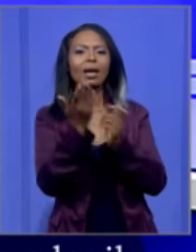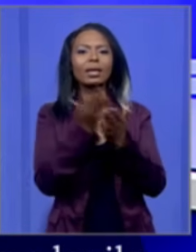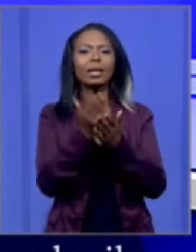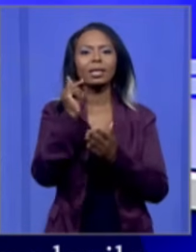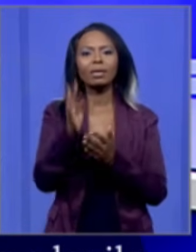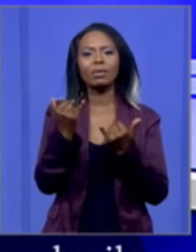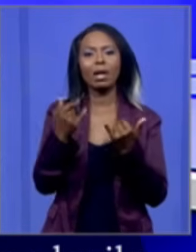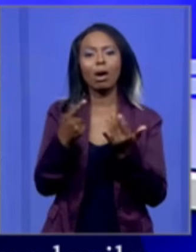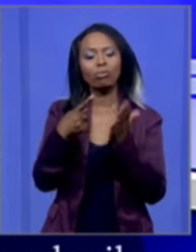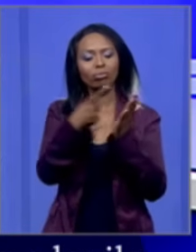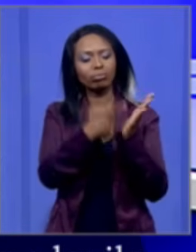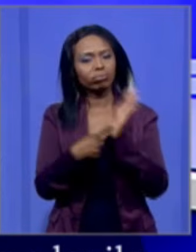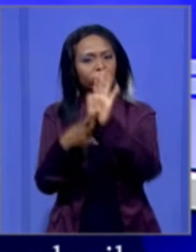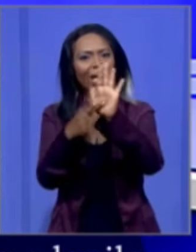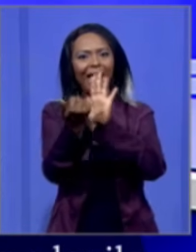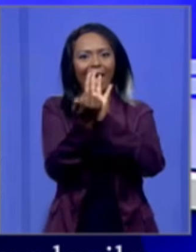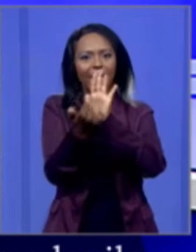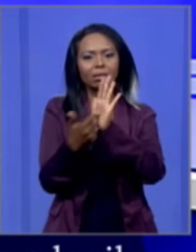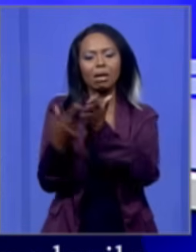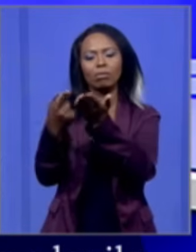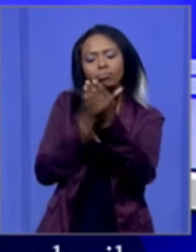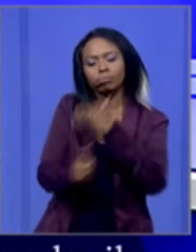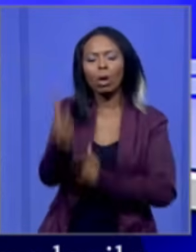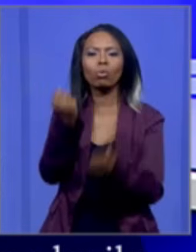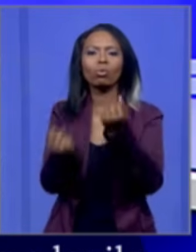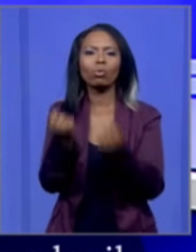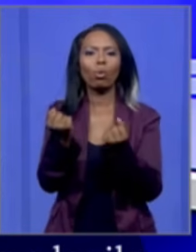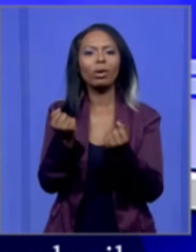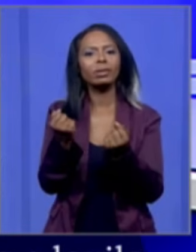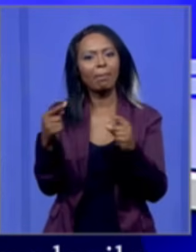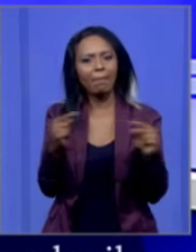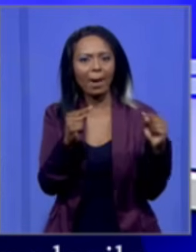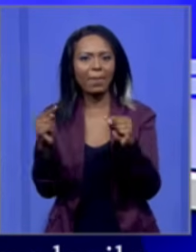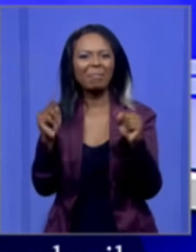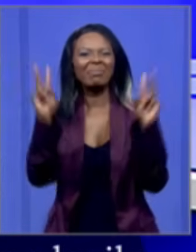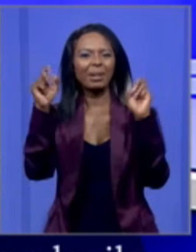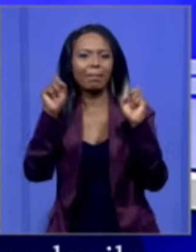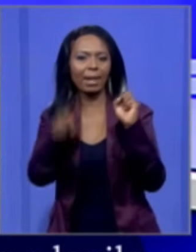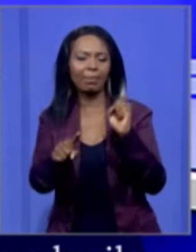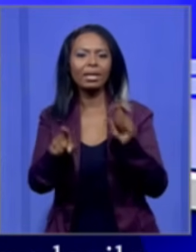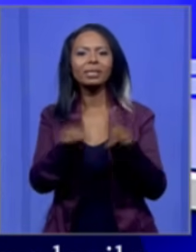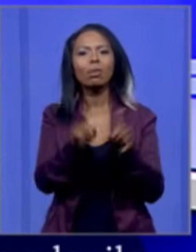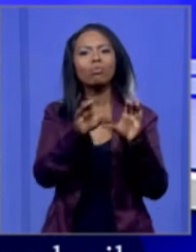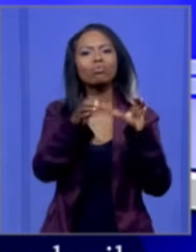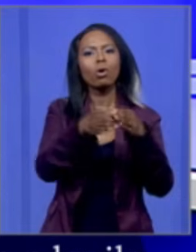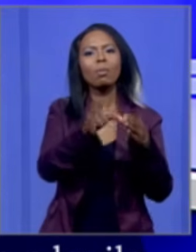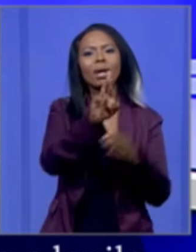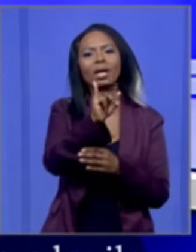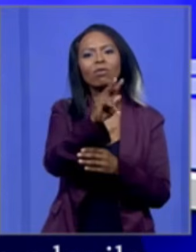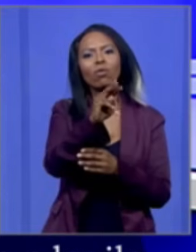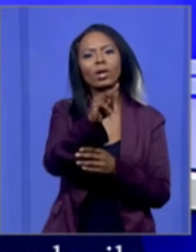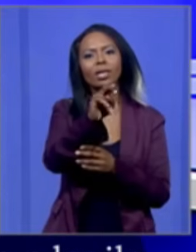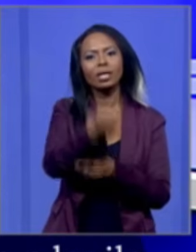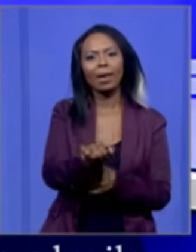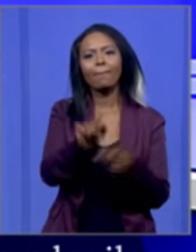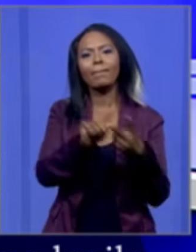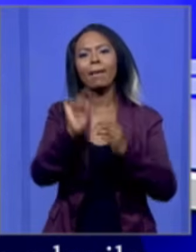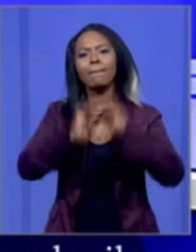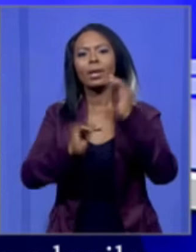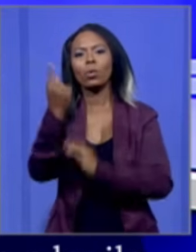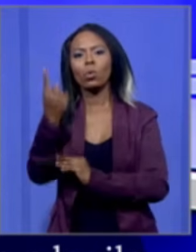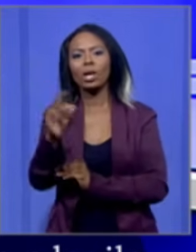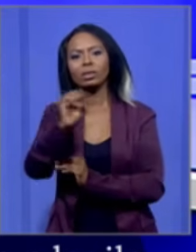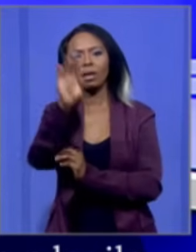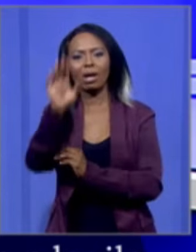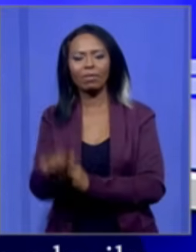wo o sekwa-sekwa pele ga kgorotsheko ya molaotheo. Se ka ge mekgatlo ya Rivonia Circle le Build One South